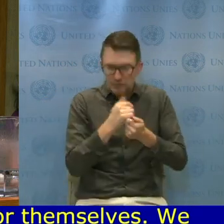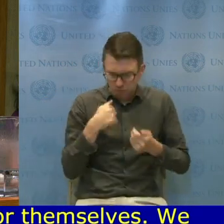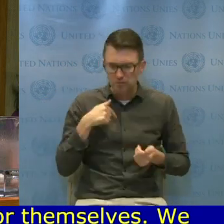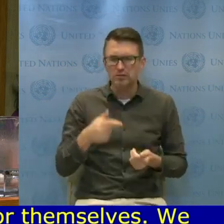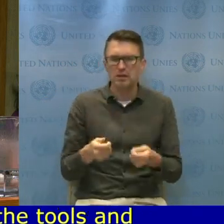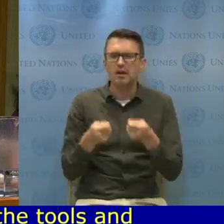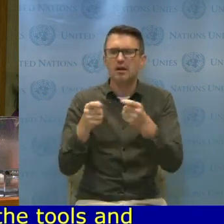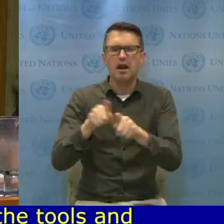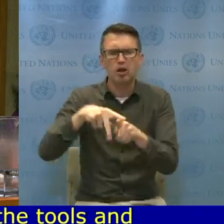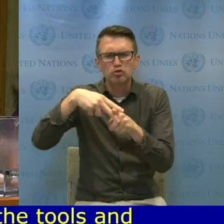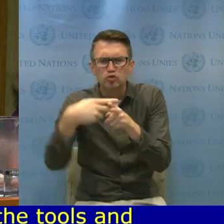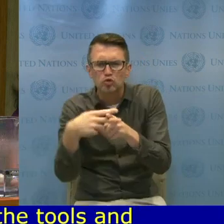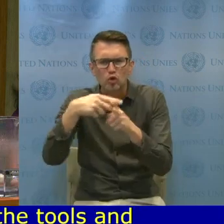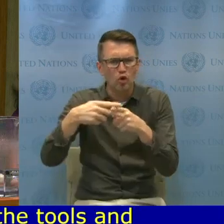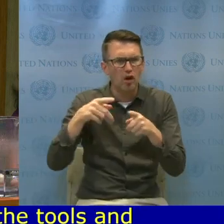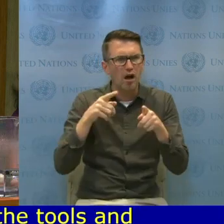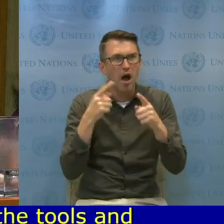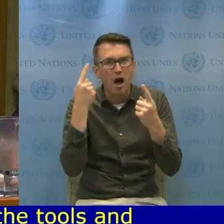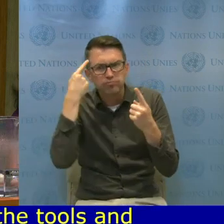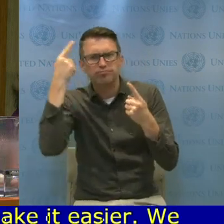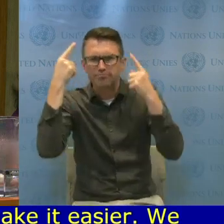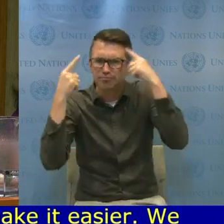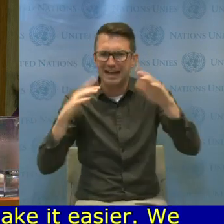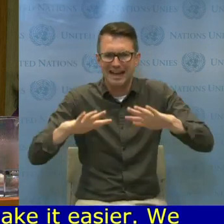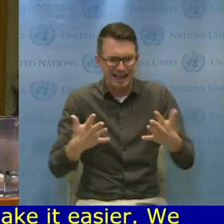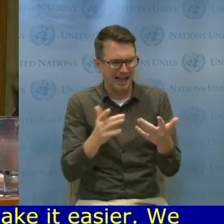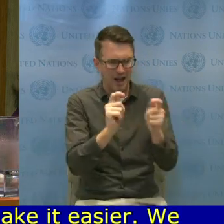wellness, and well-being that we use